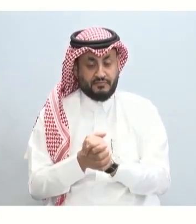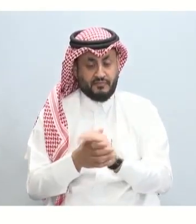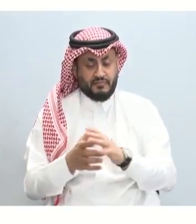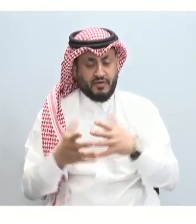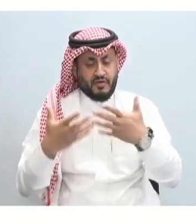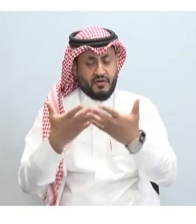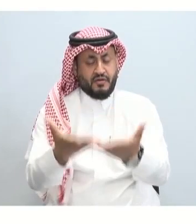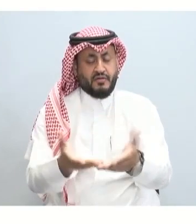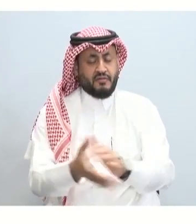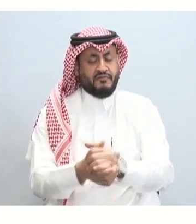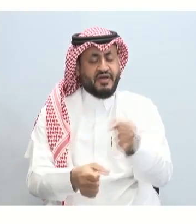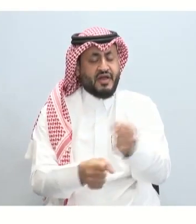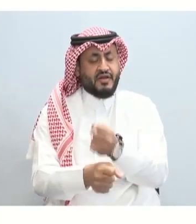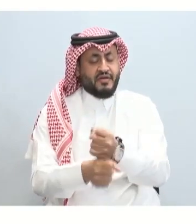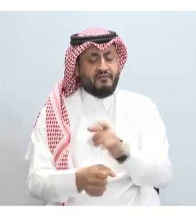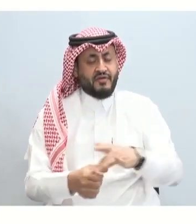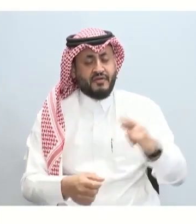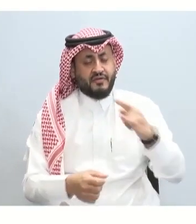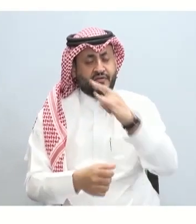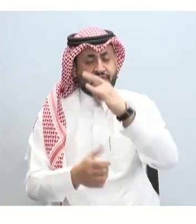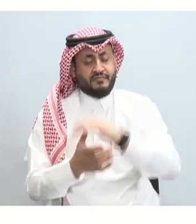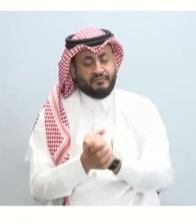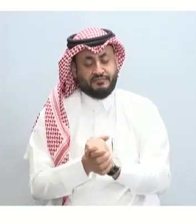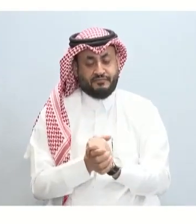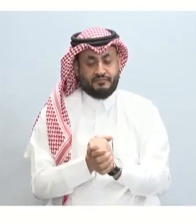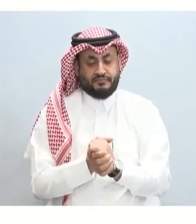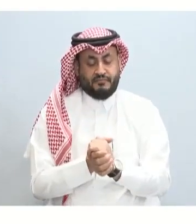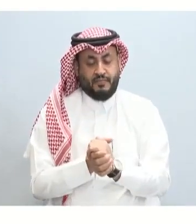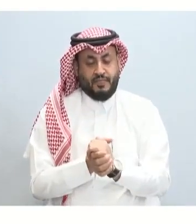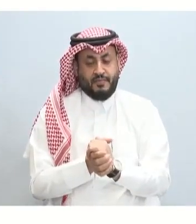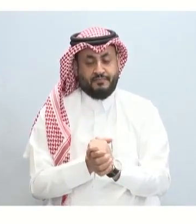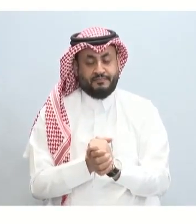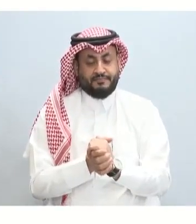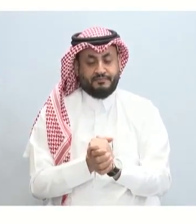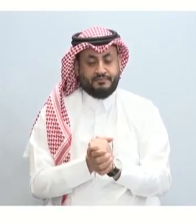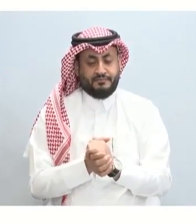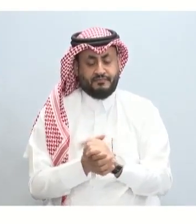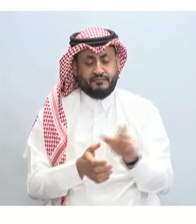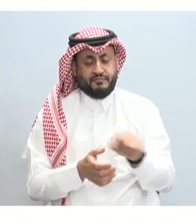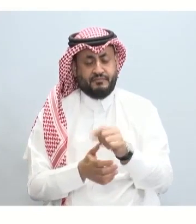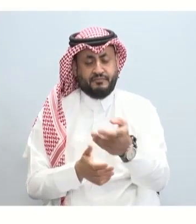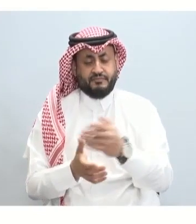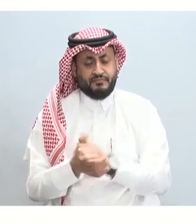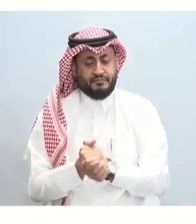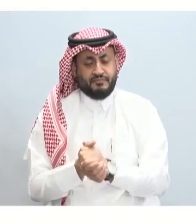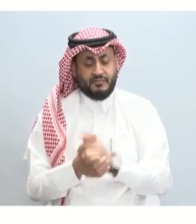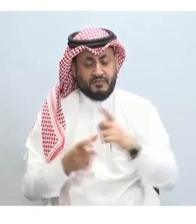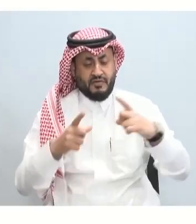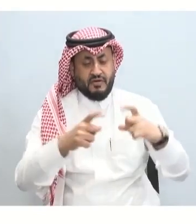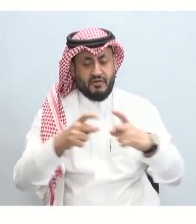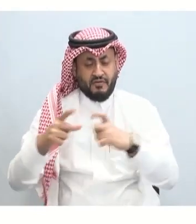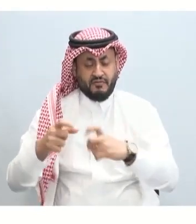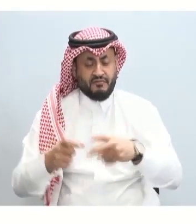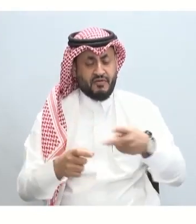represent the activities that we usually do when we are traveling. So for example, here you have pictures of